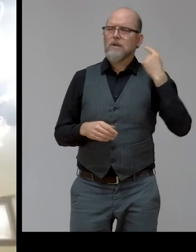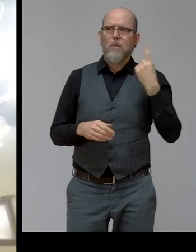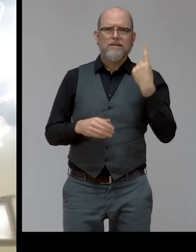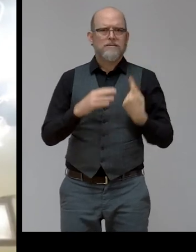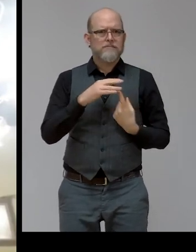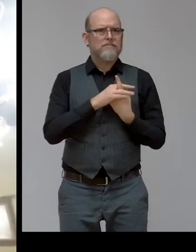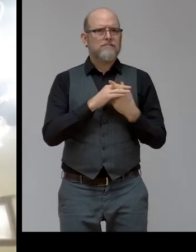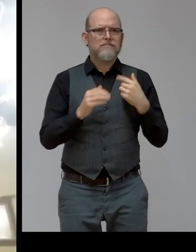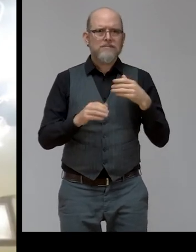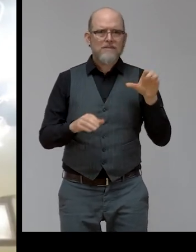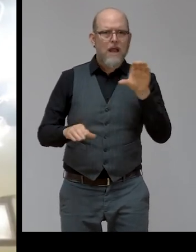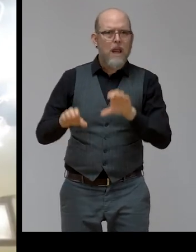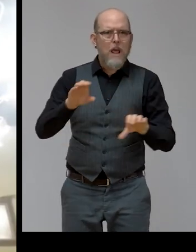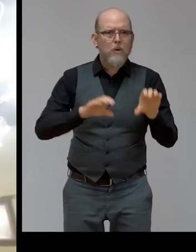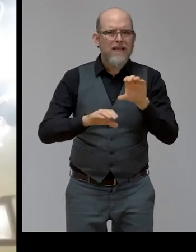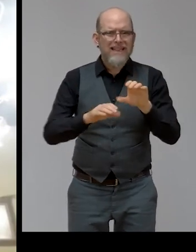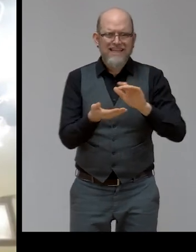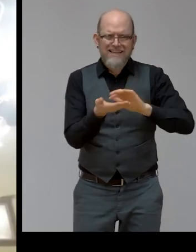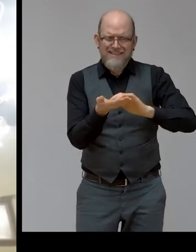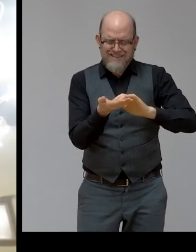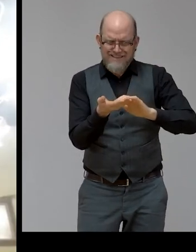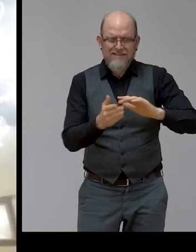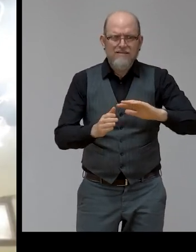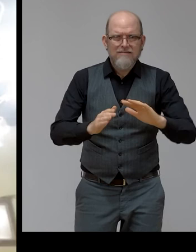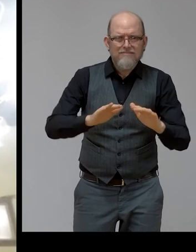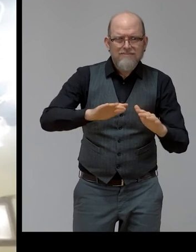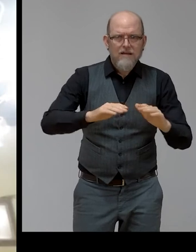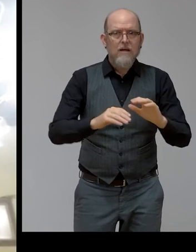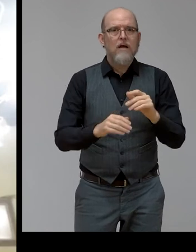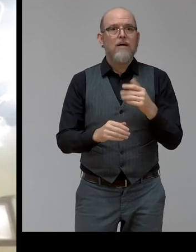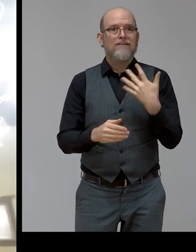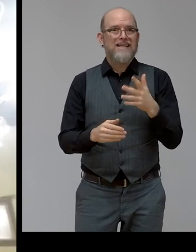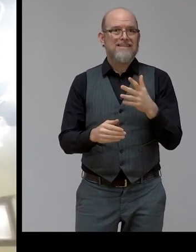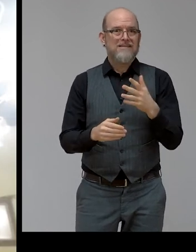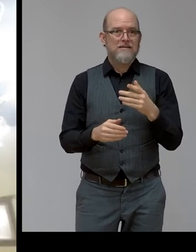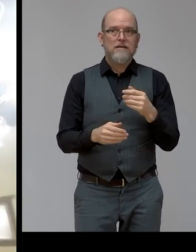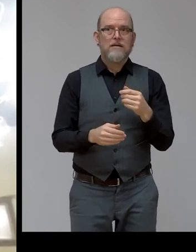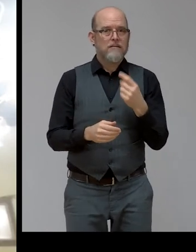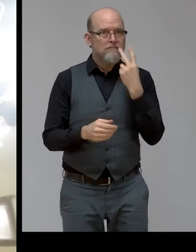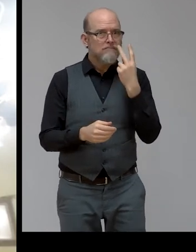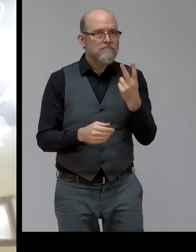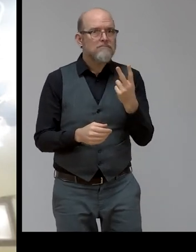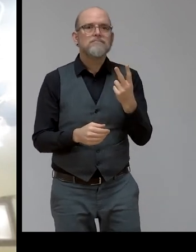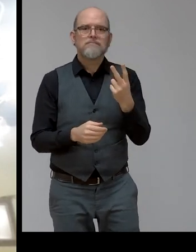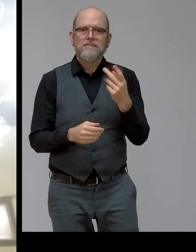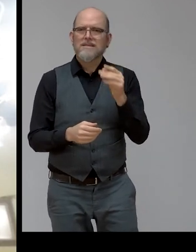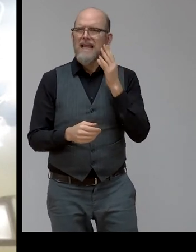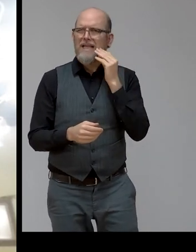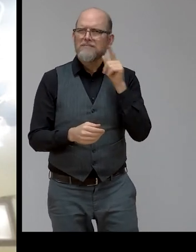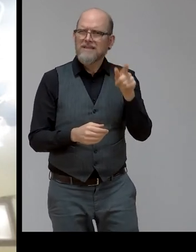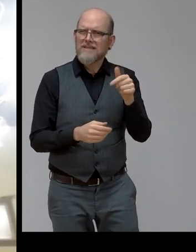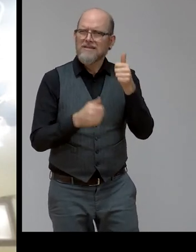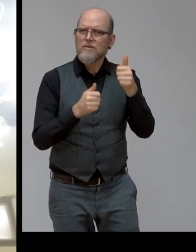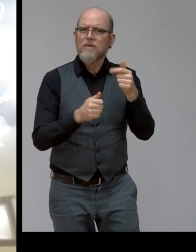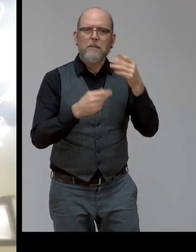where there are tactile elements or the possibility of making an experience like a